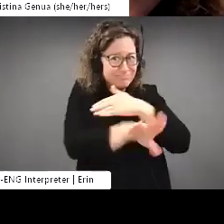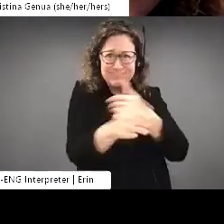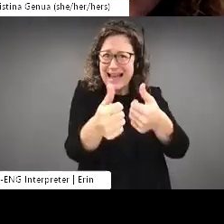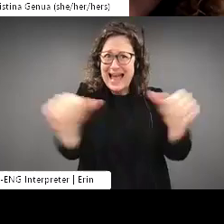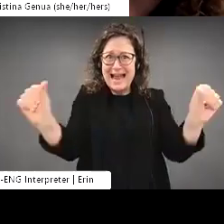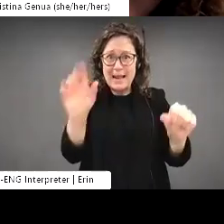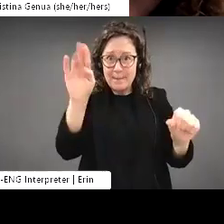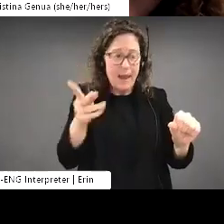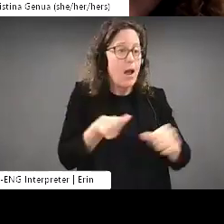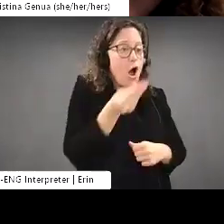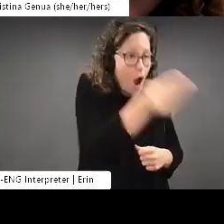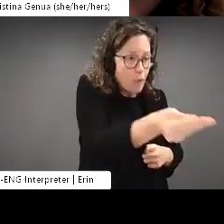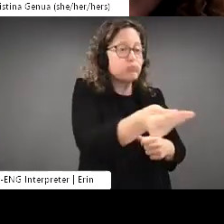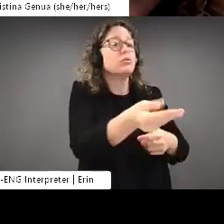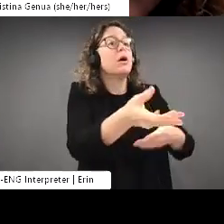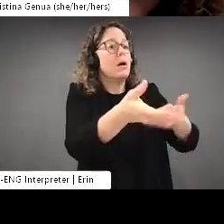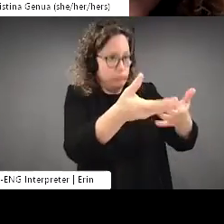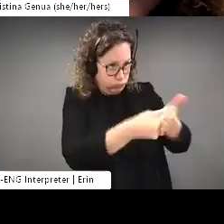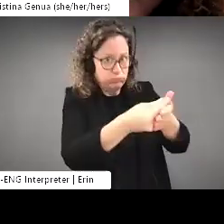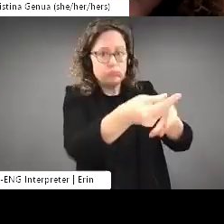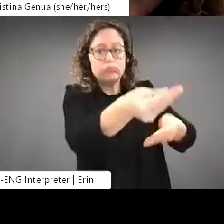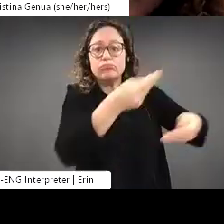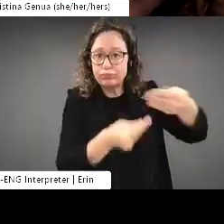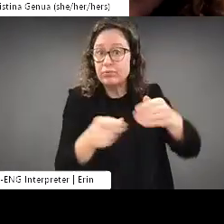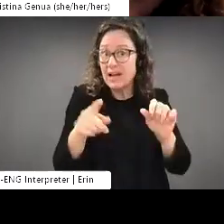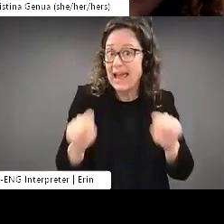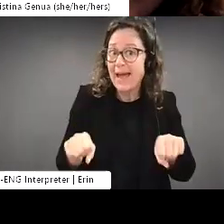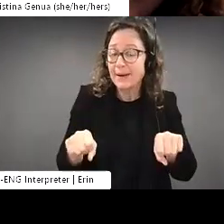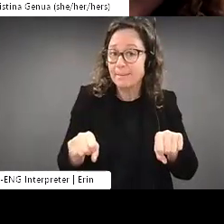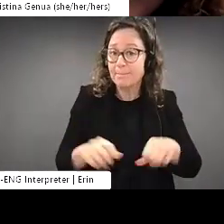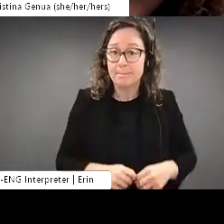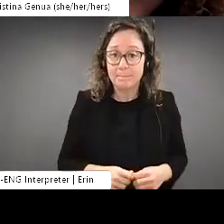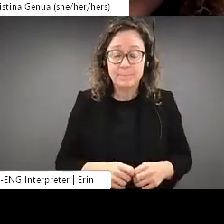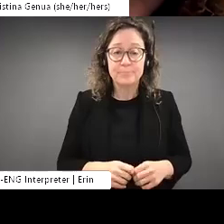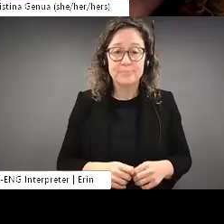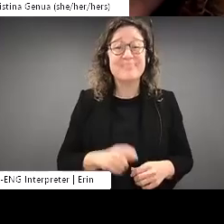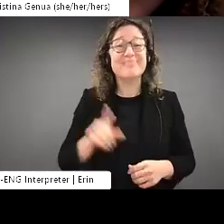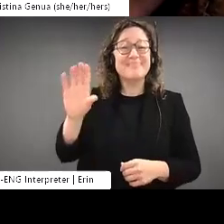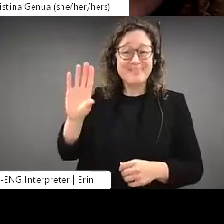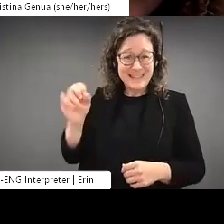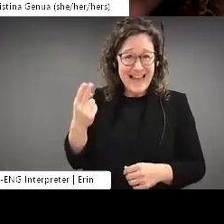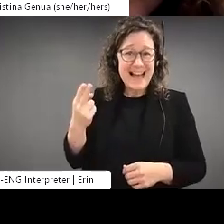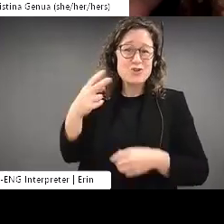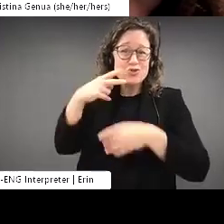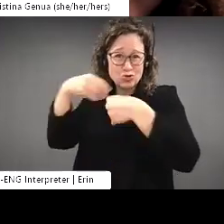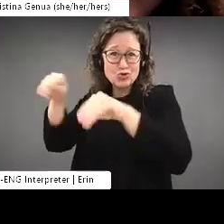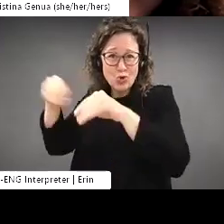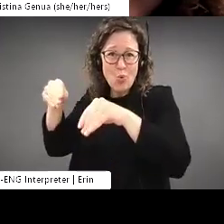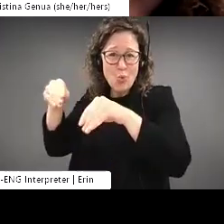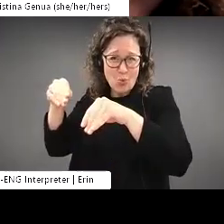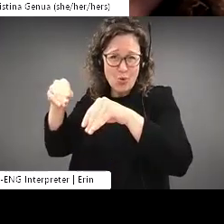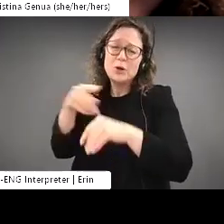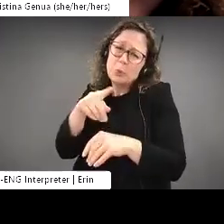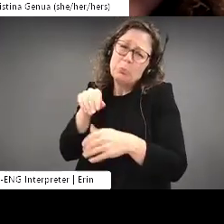where he doesn't have an open account. Alternatively, yes, he can go to a cash advance store, a cash